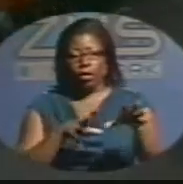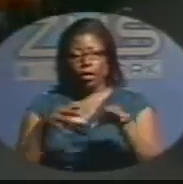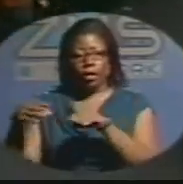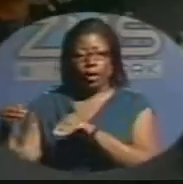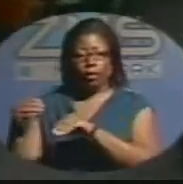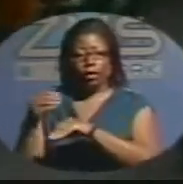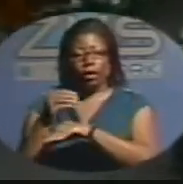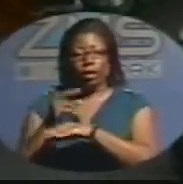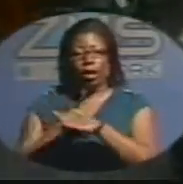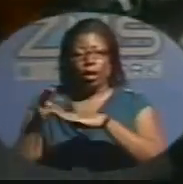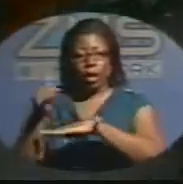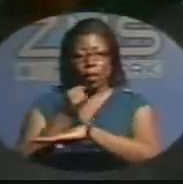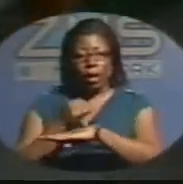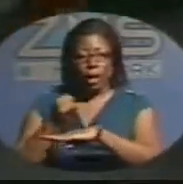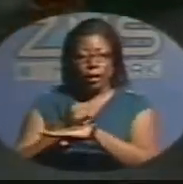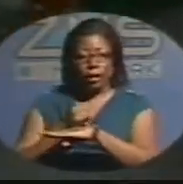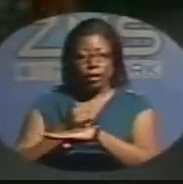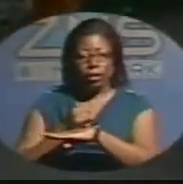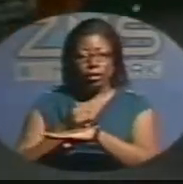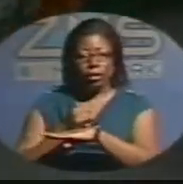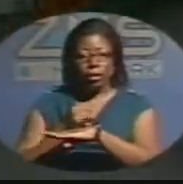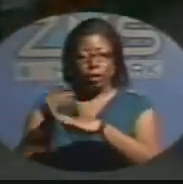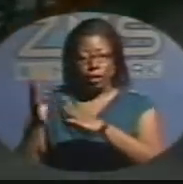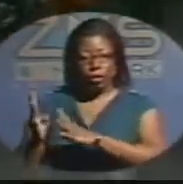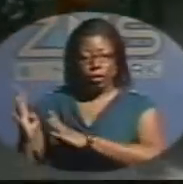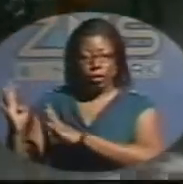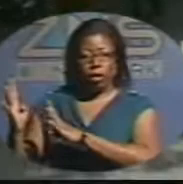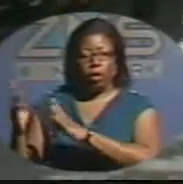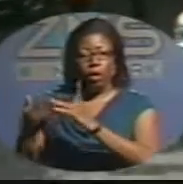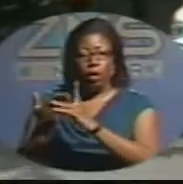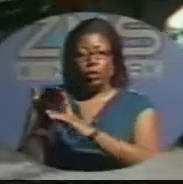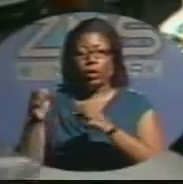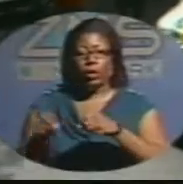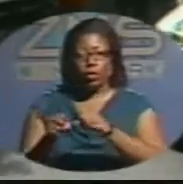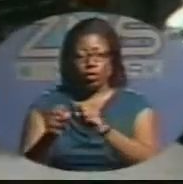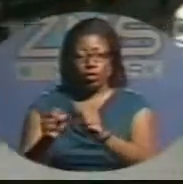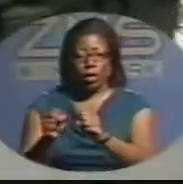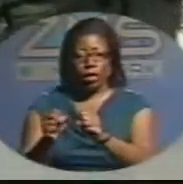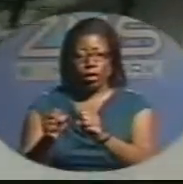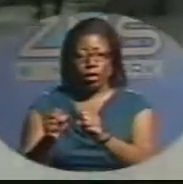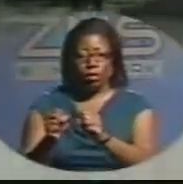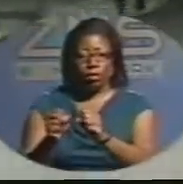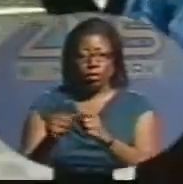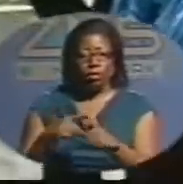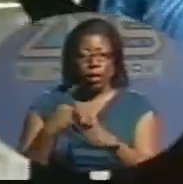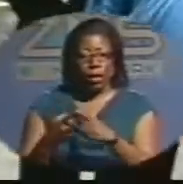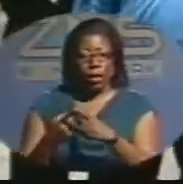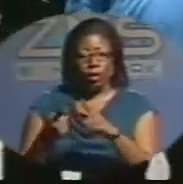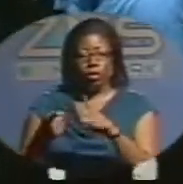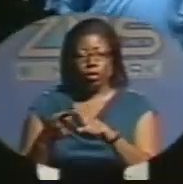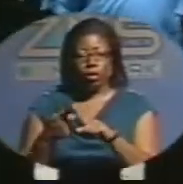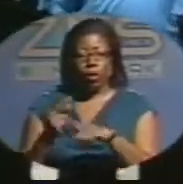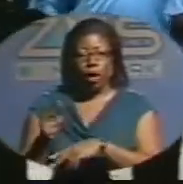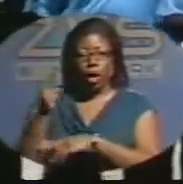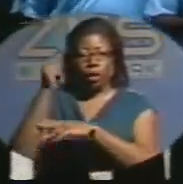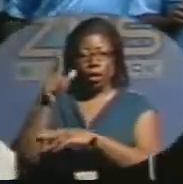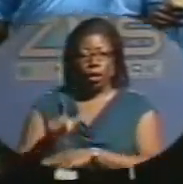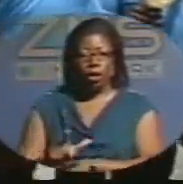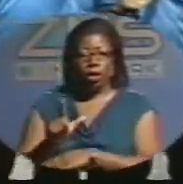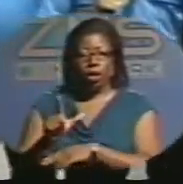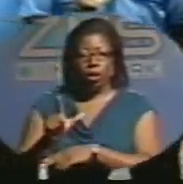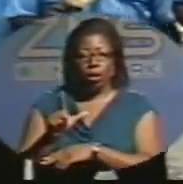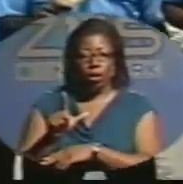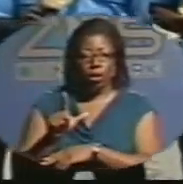Harbor Island, Team Bahamas went on a motorcade through the streets of Harbor Island and was then on to Upper and Lower